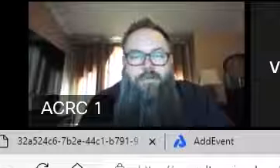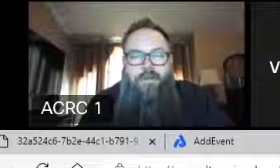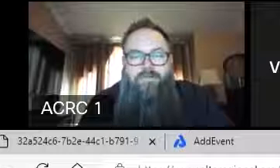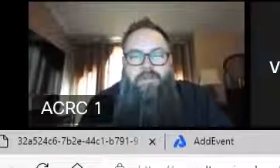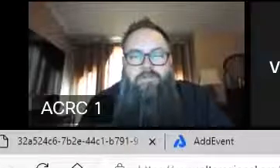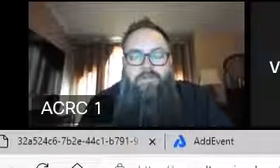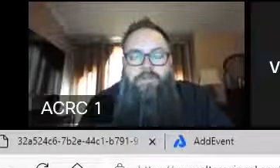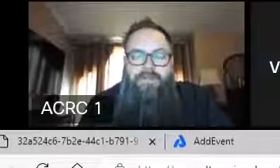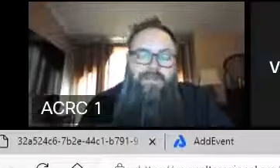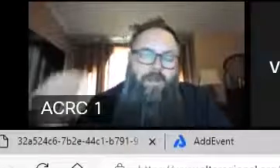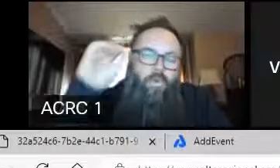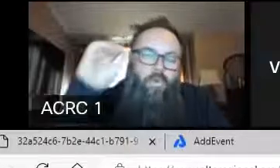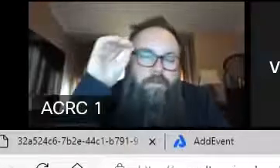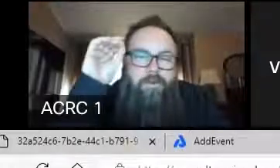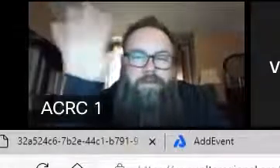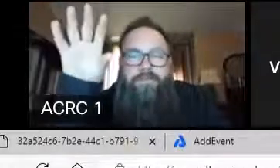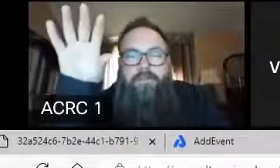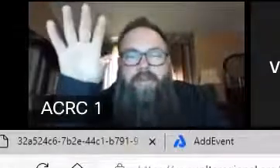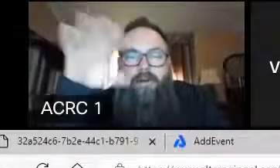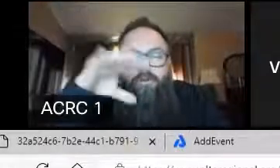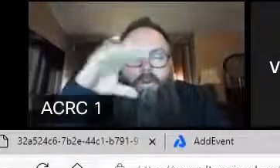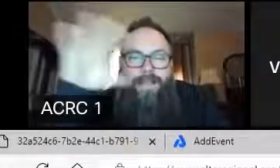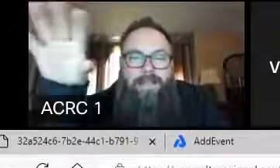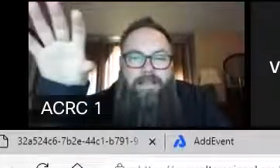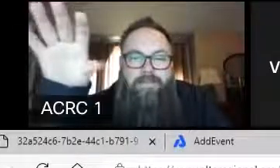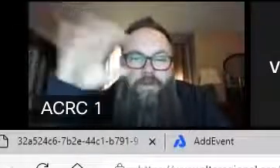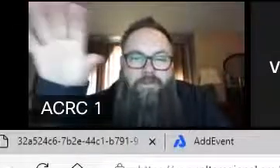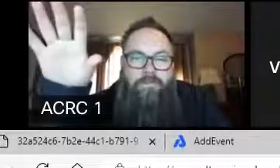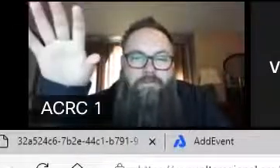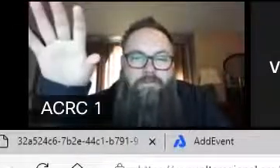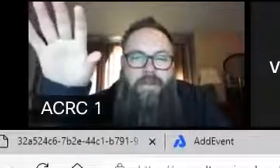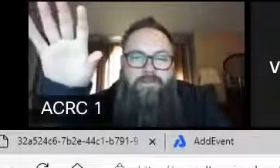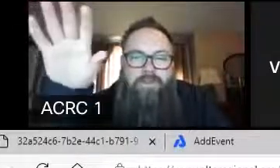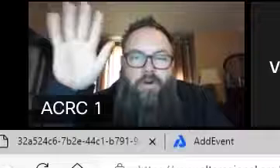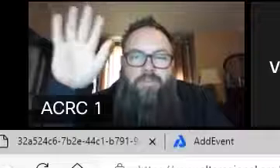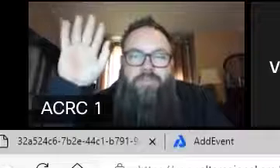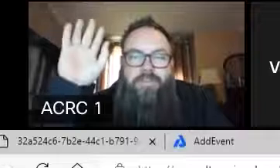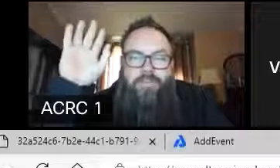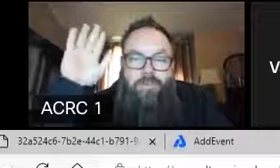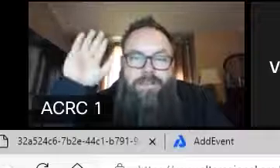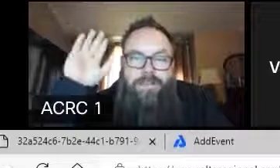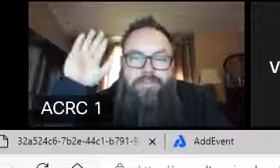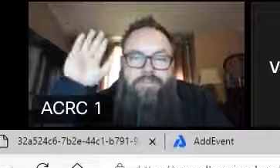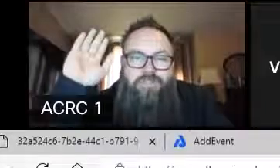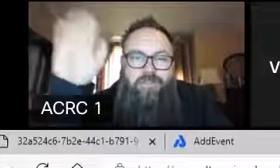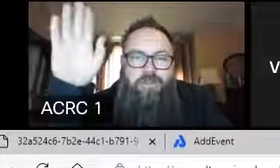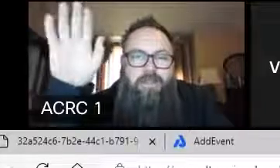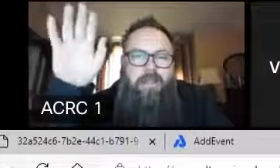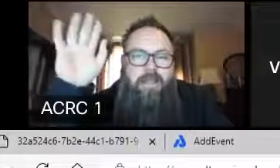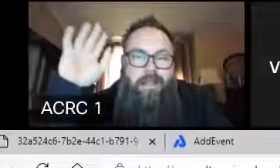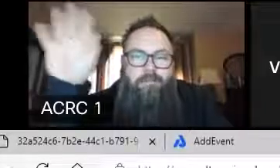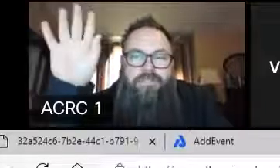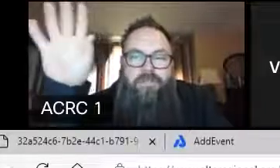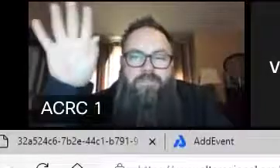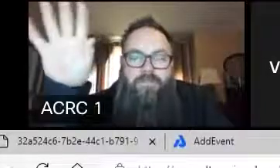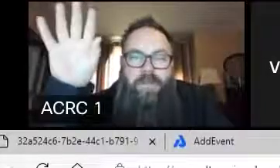to alternative services. We're going to be putting a survey out widely to all of our service providers, also because we want to ensure